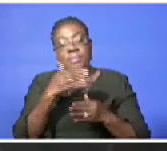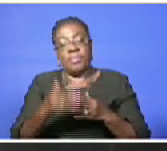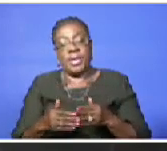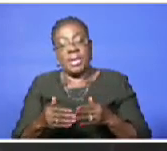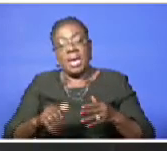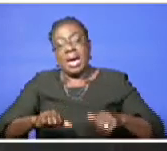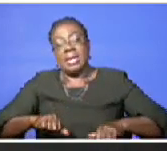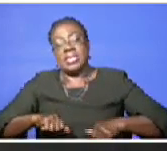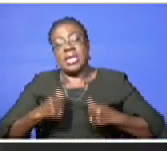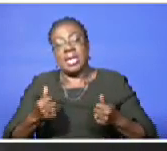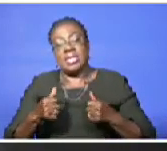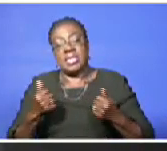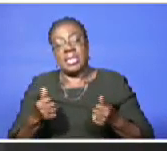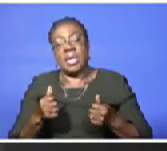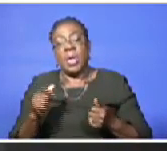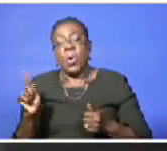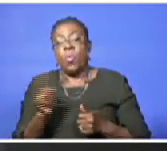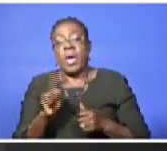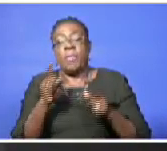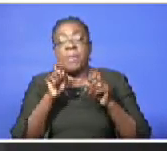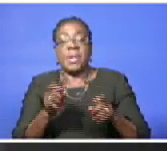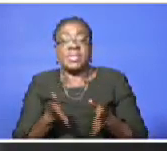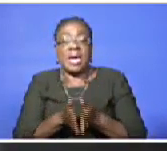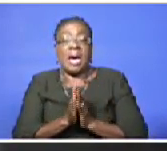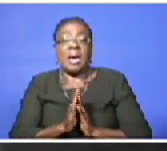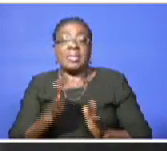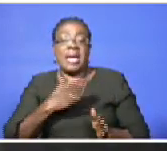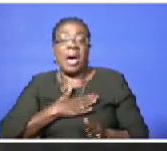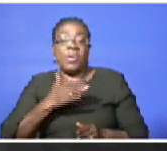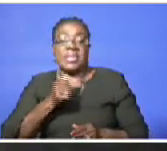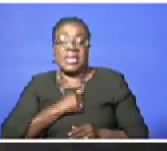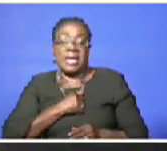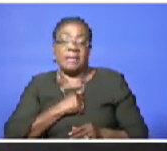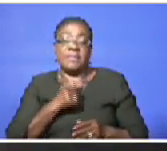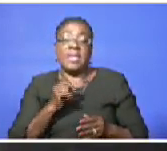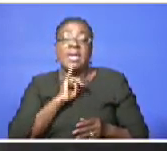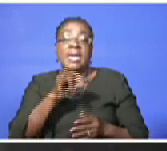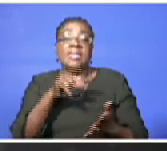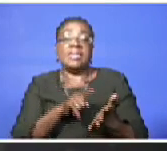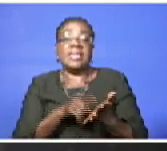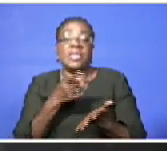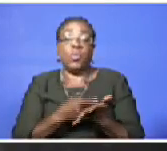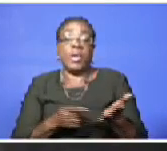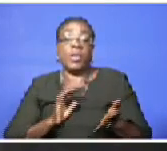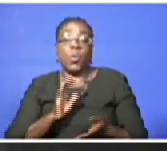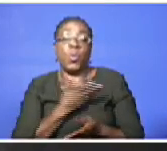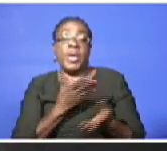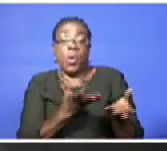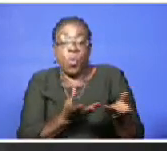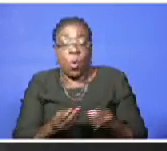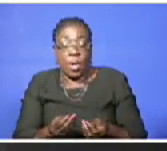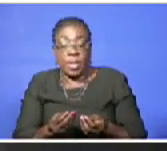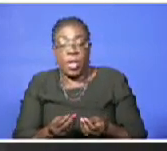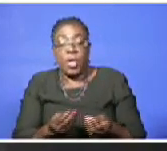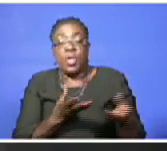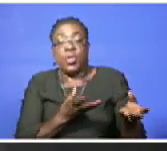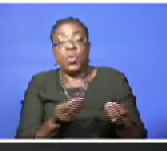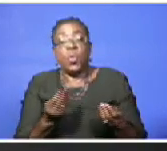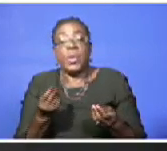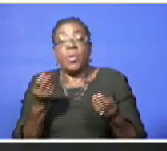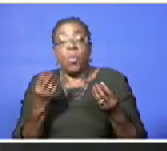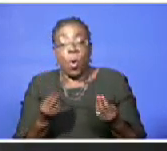point where we must ask ourselves, is this what we want? Do we want the vulnerable in our society to be taken out by gun